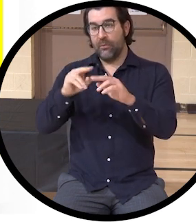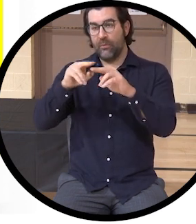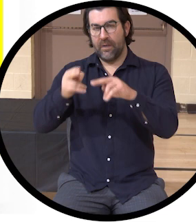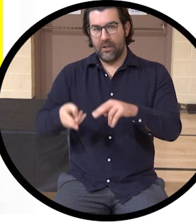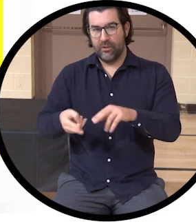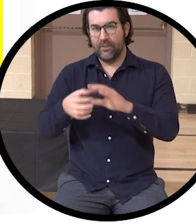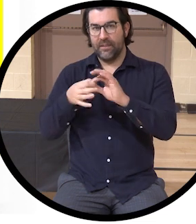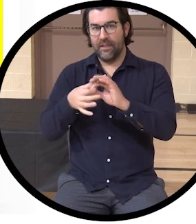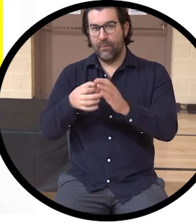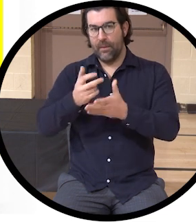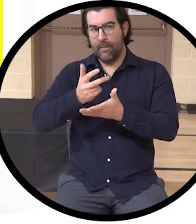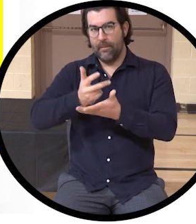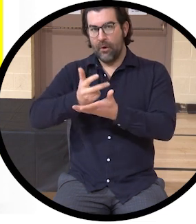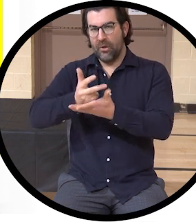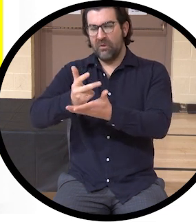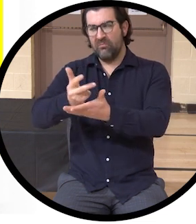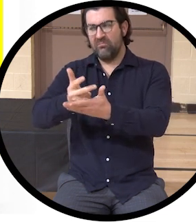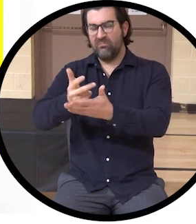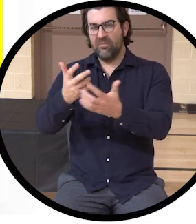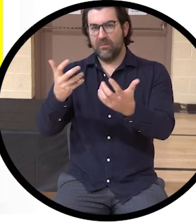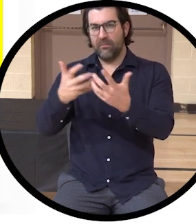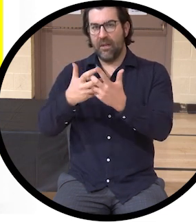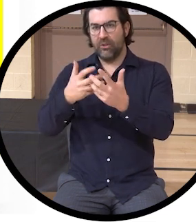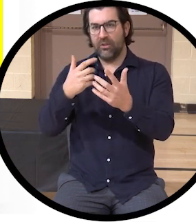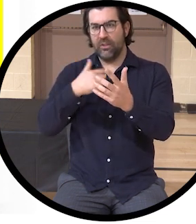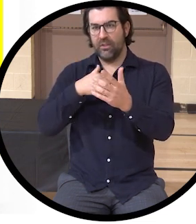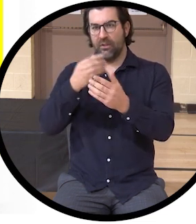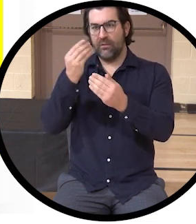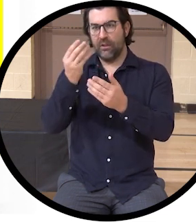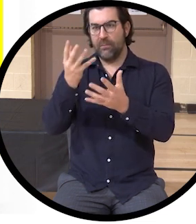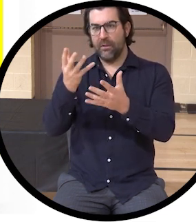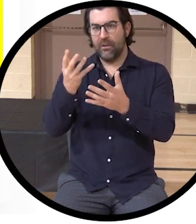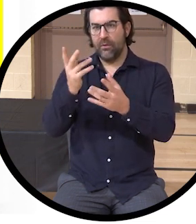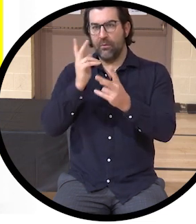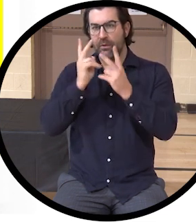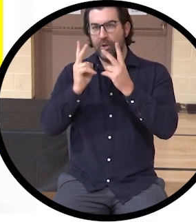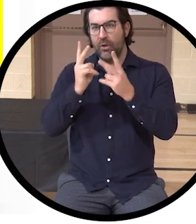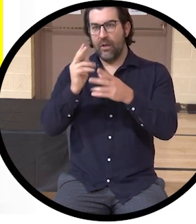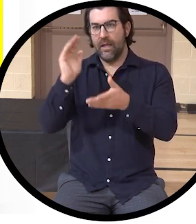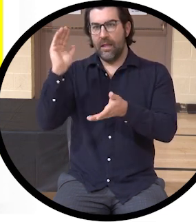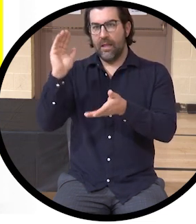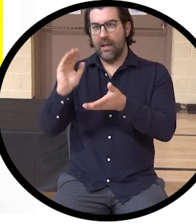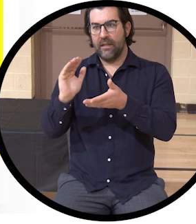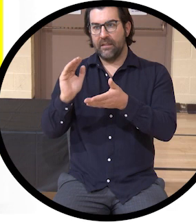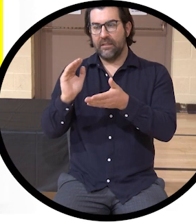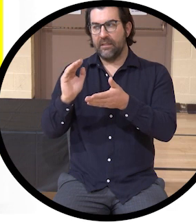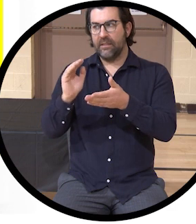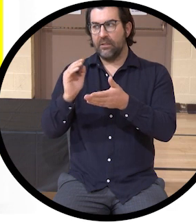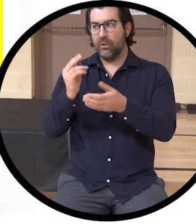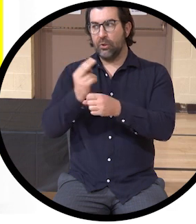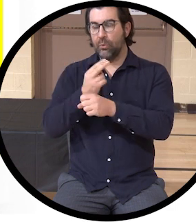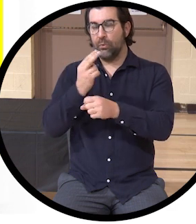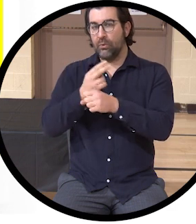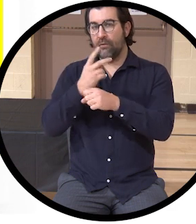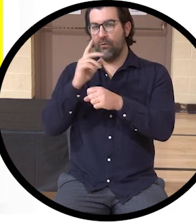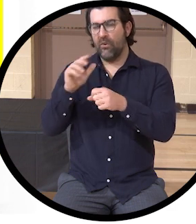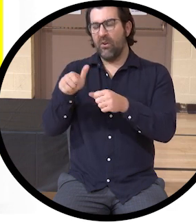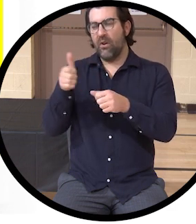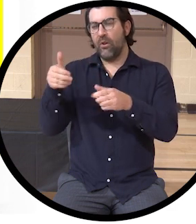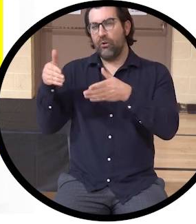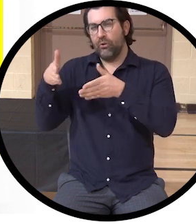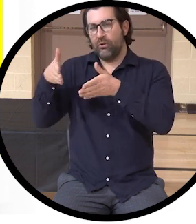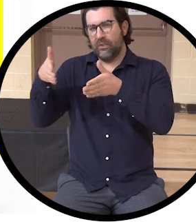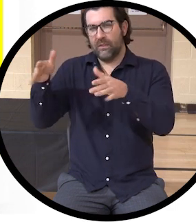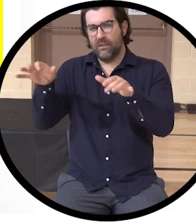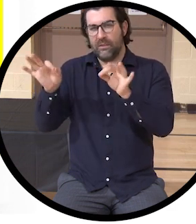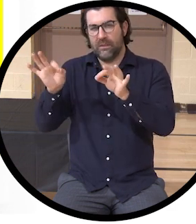parking, kind of in line with that. We also saw even less a less high percentage of use on a lot of the side streets, so we're hoping